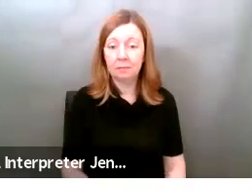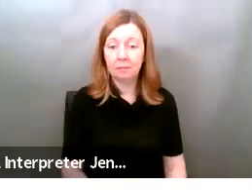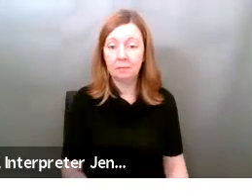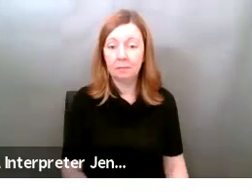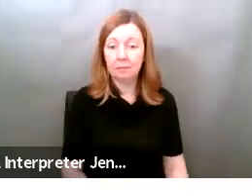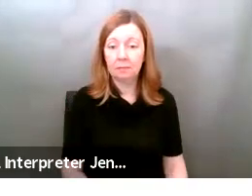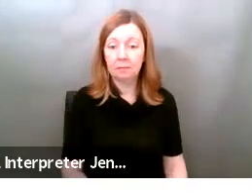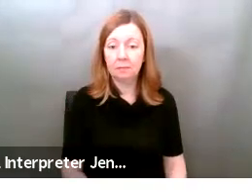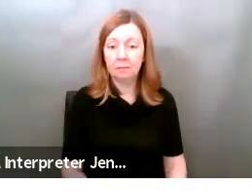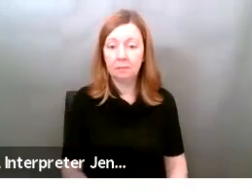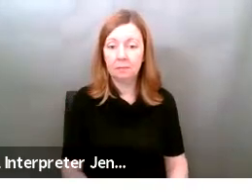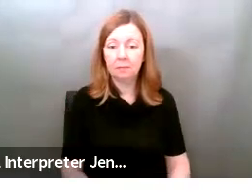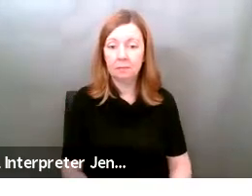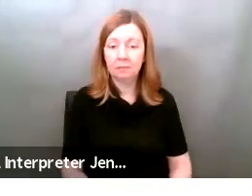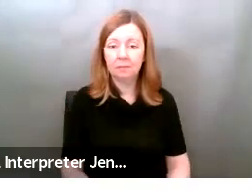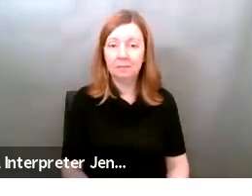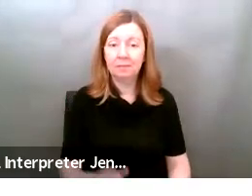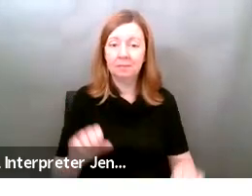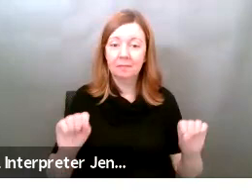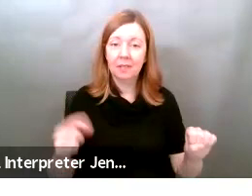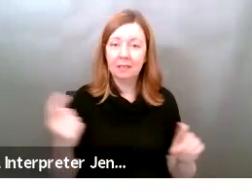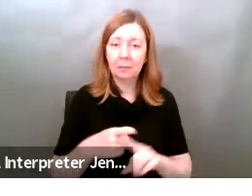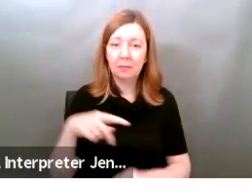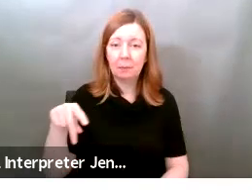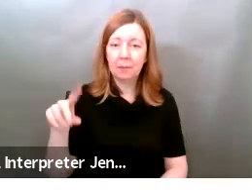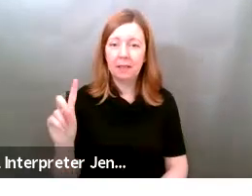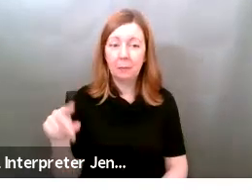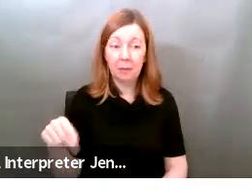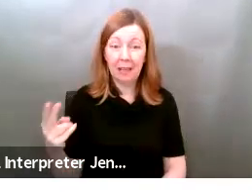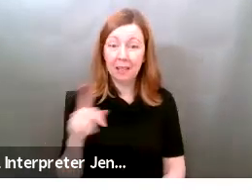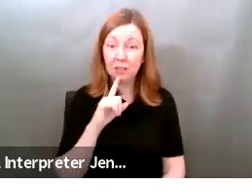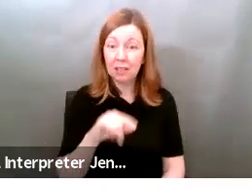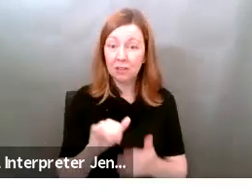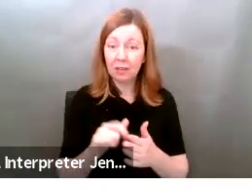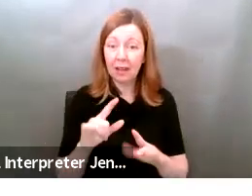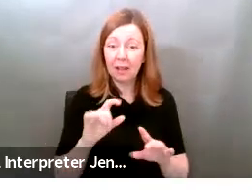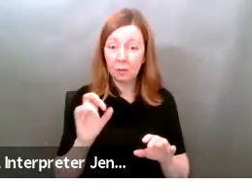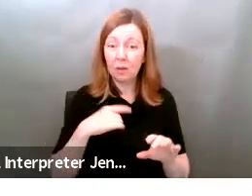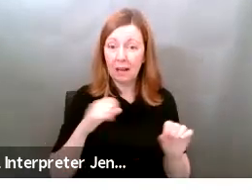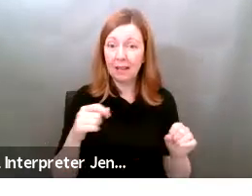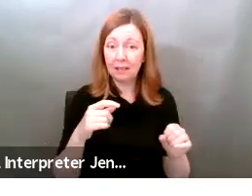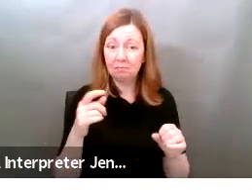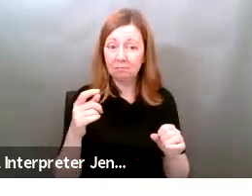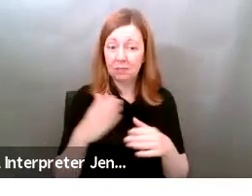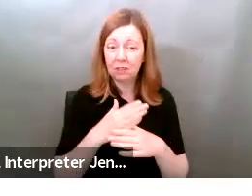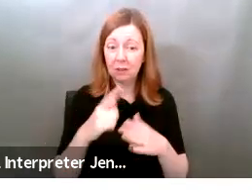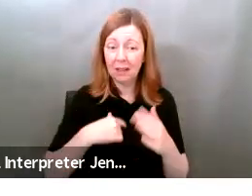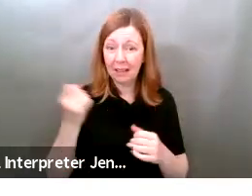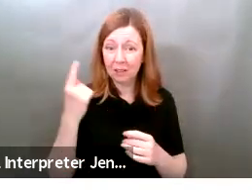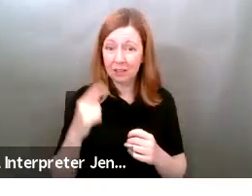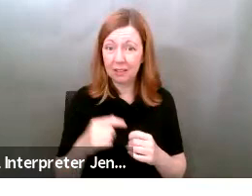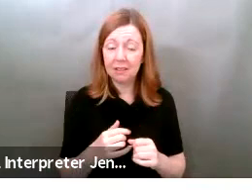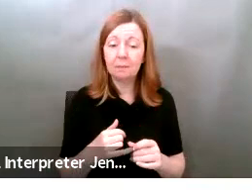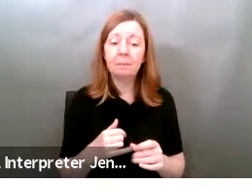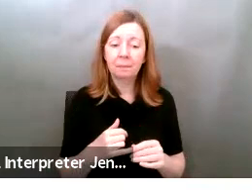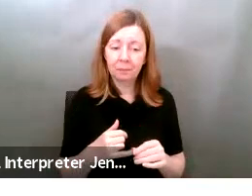Would somebody from PDPH like to take that, or I'd be glad to share what I understand of the health regulations?